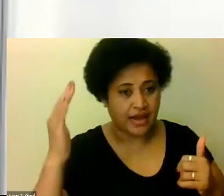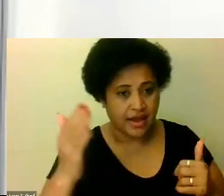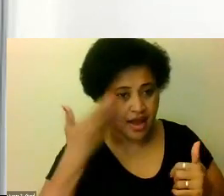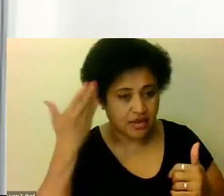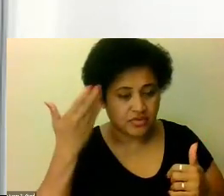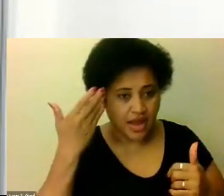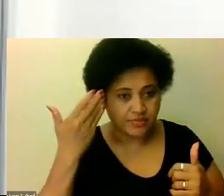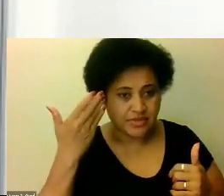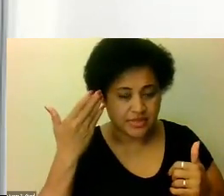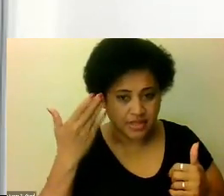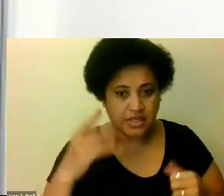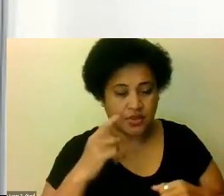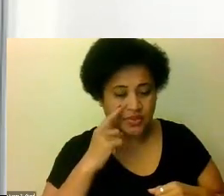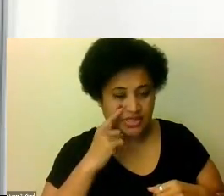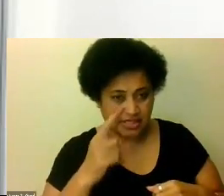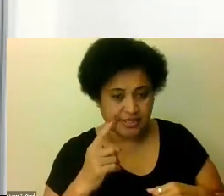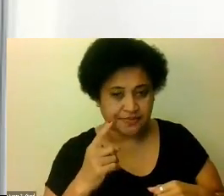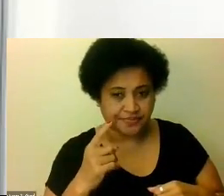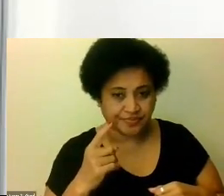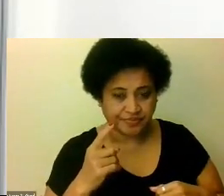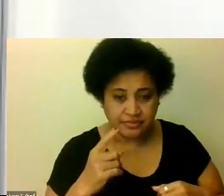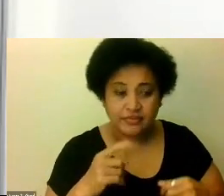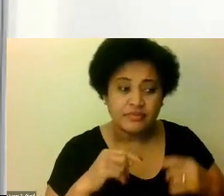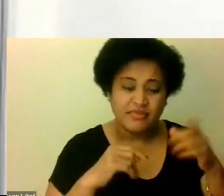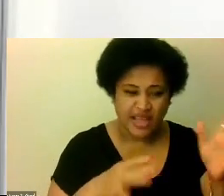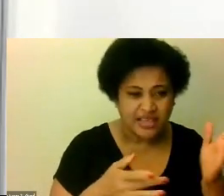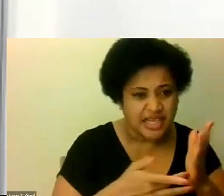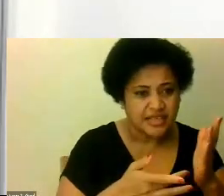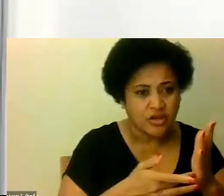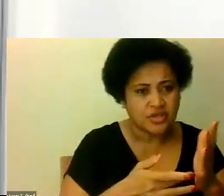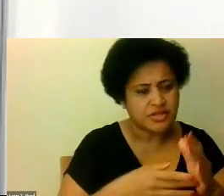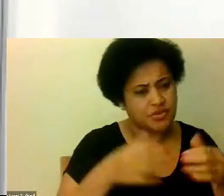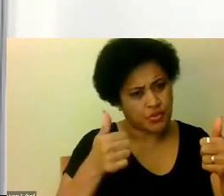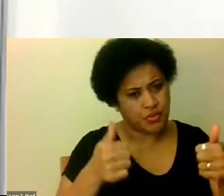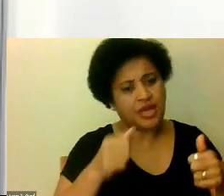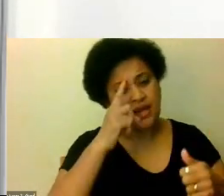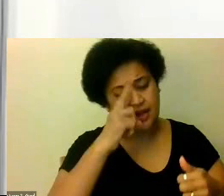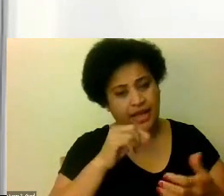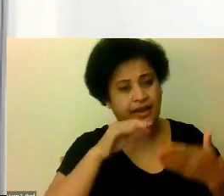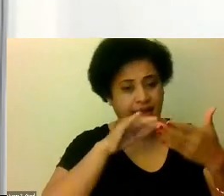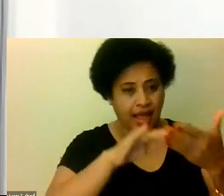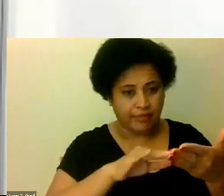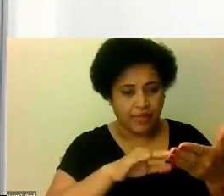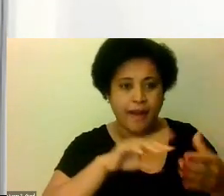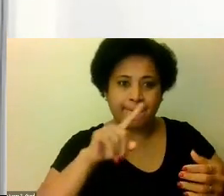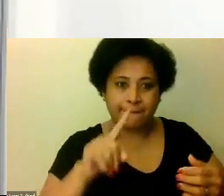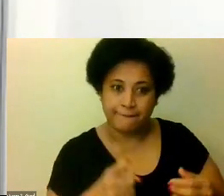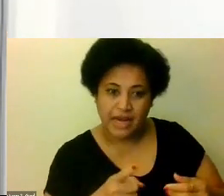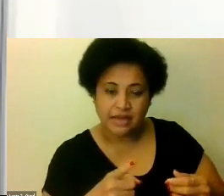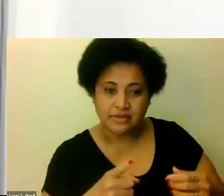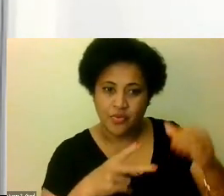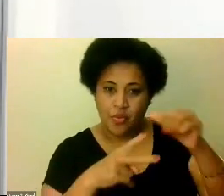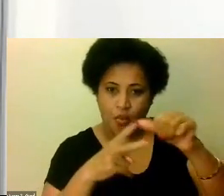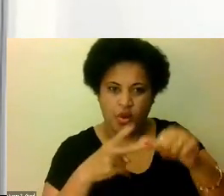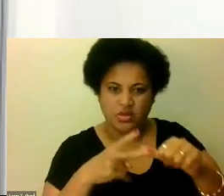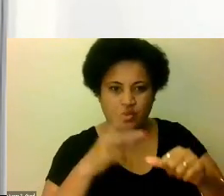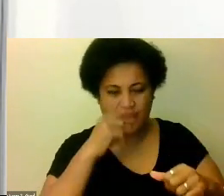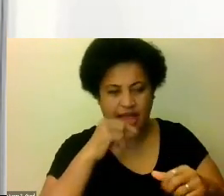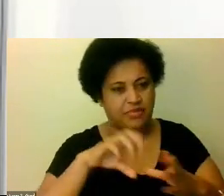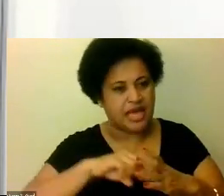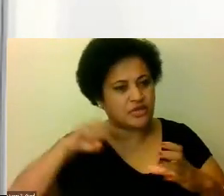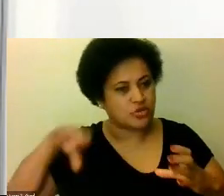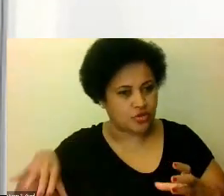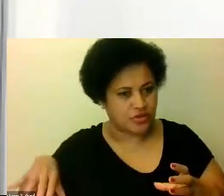way that technology can be a great enabler, but then also it can be exclusive and it